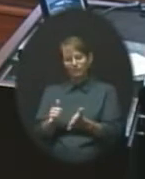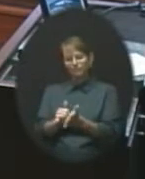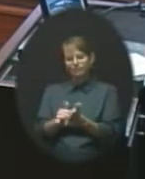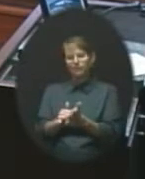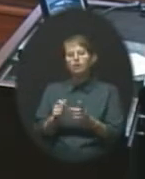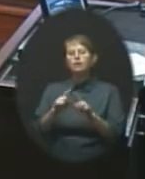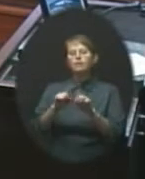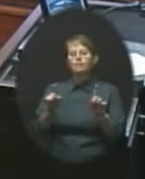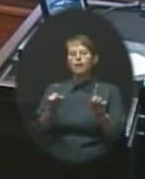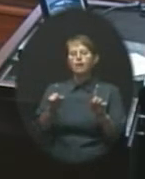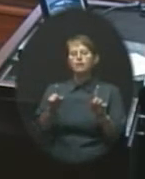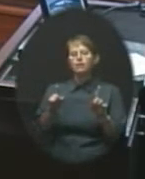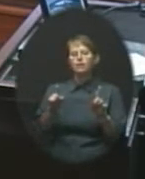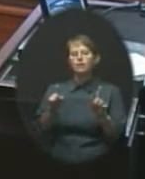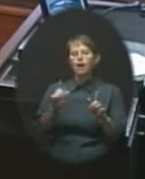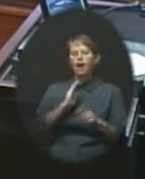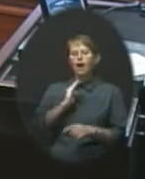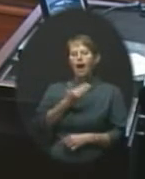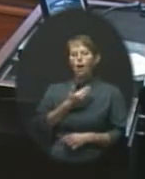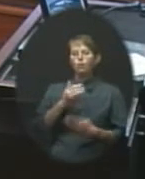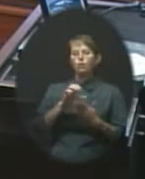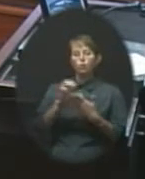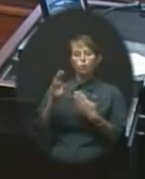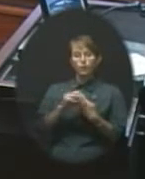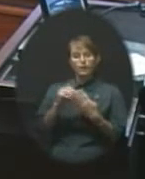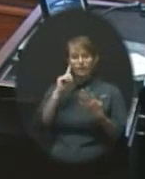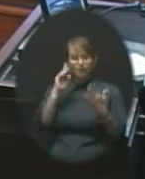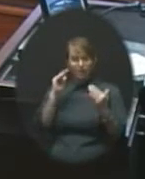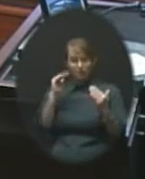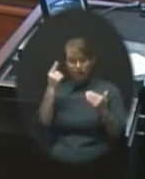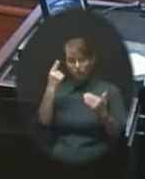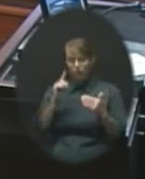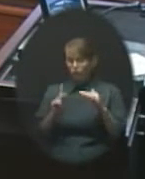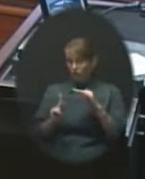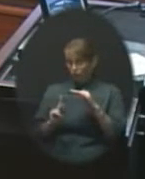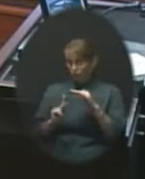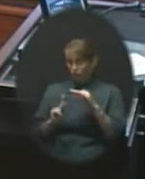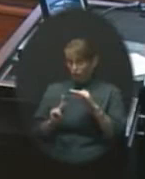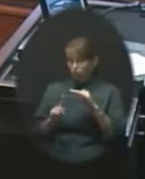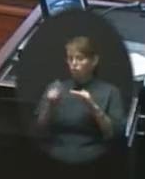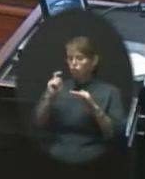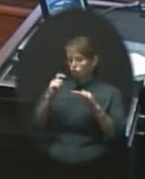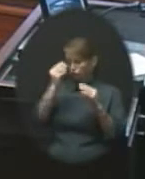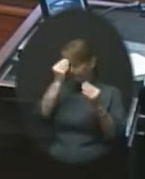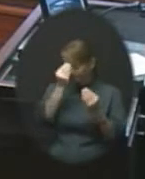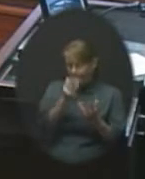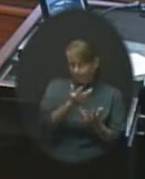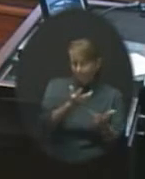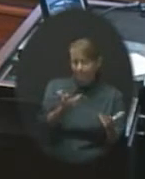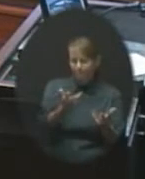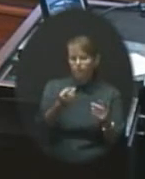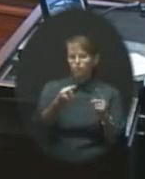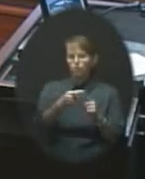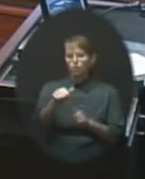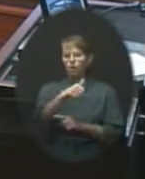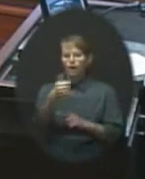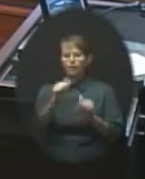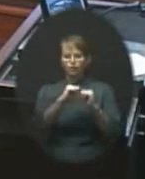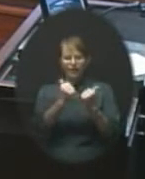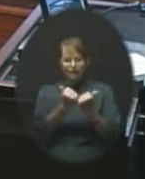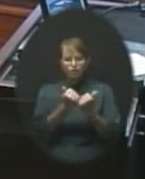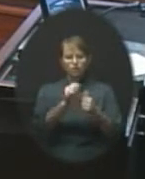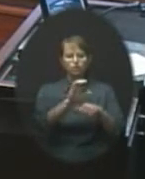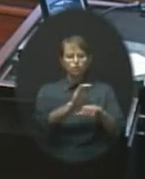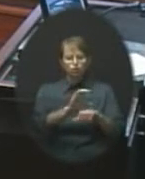our curricular expectations for kindergarten known to those other agencies, those other churches and other